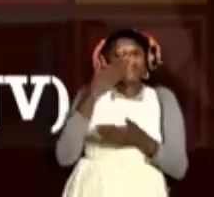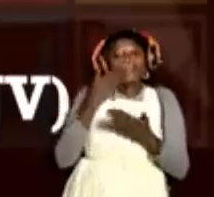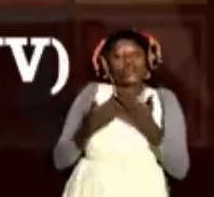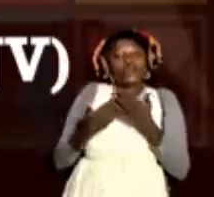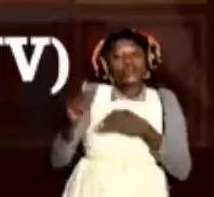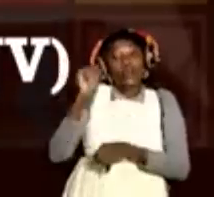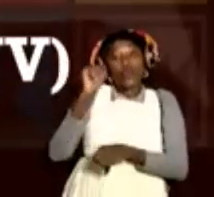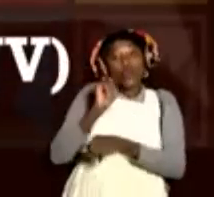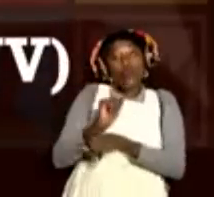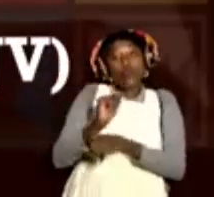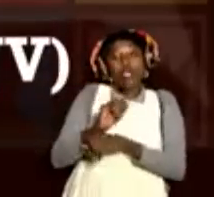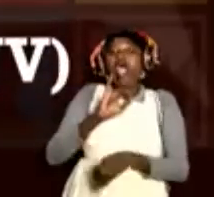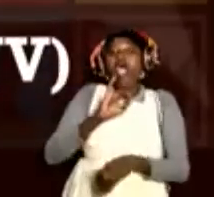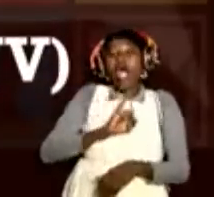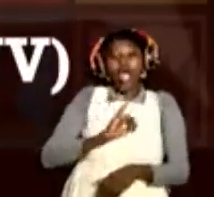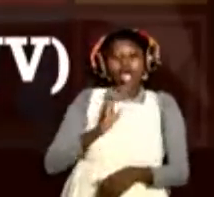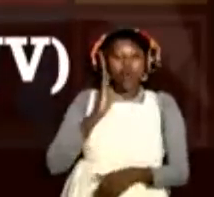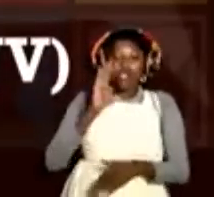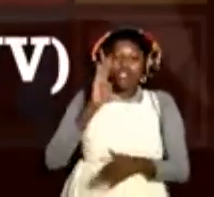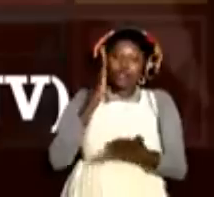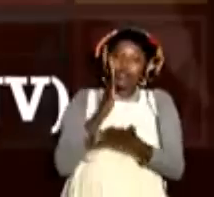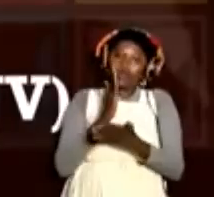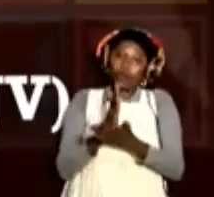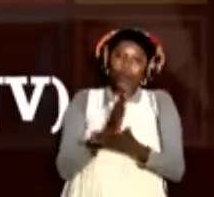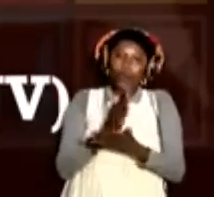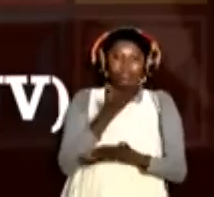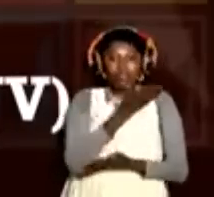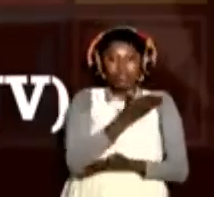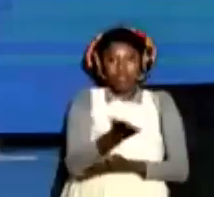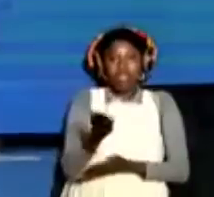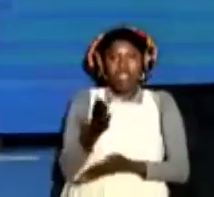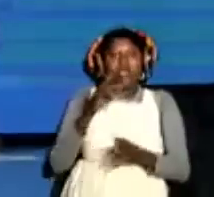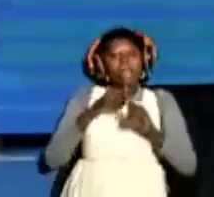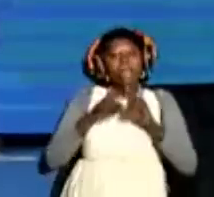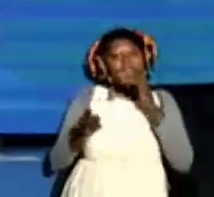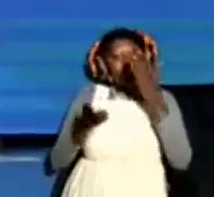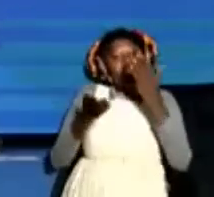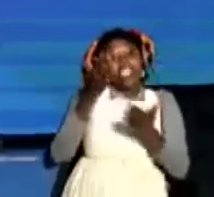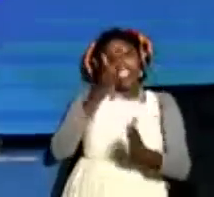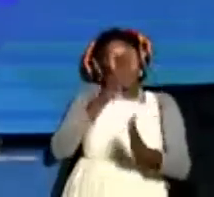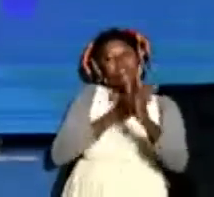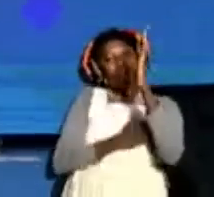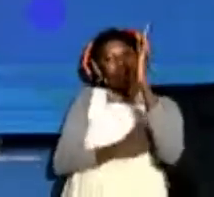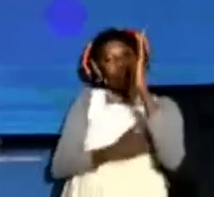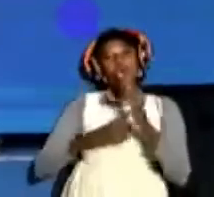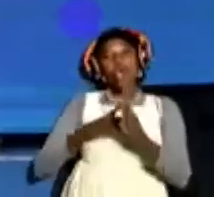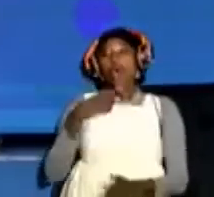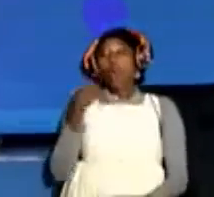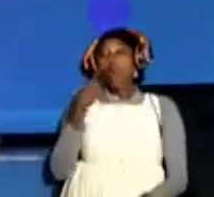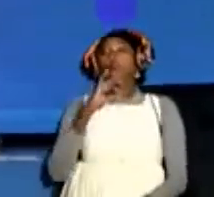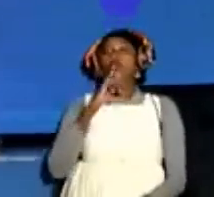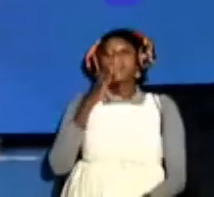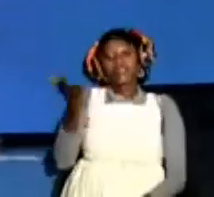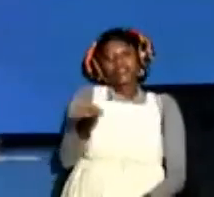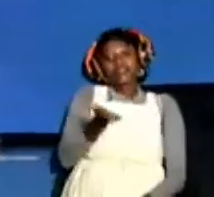work. I'd like to stop there. May God, who is in our